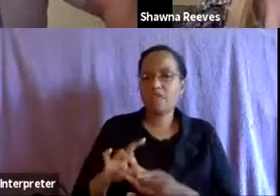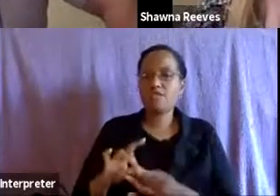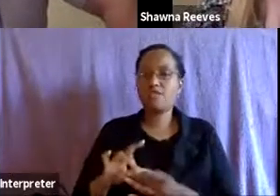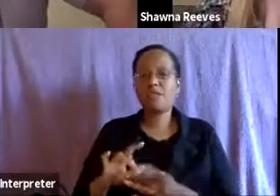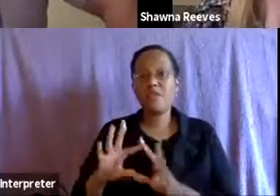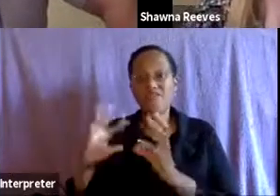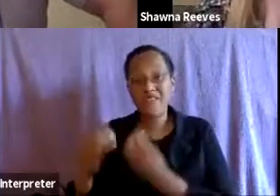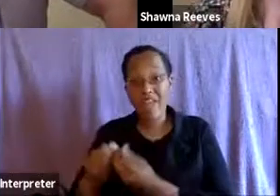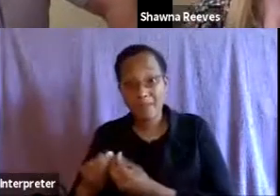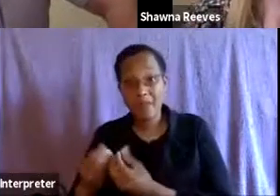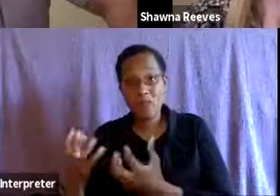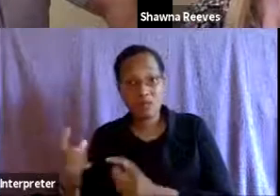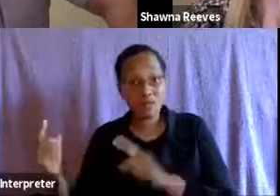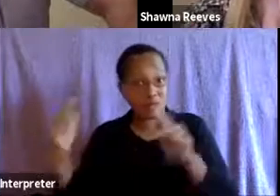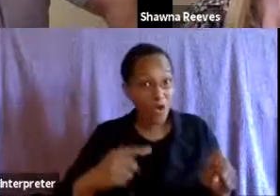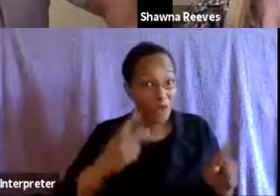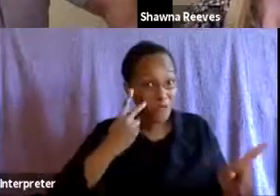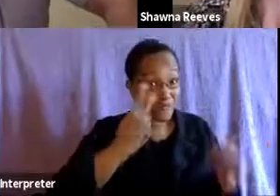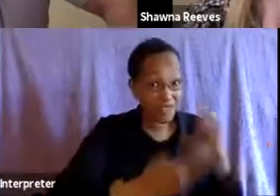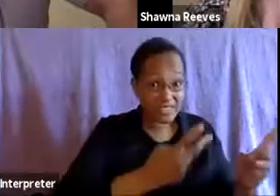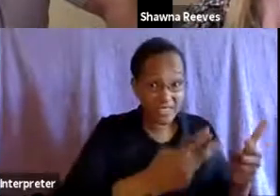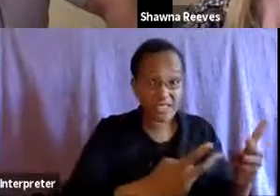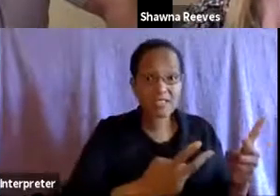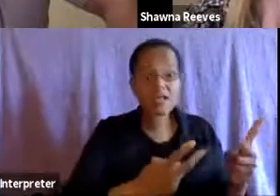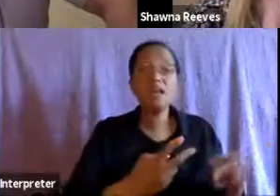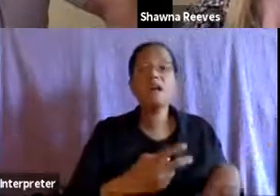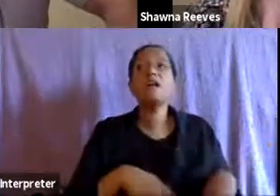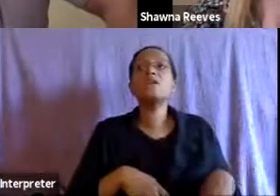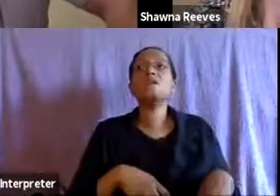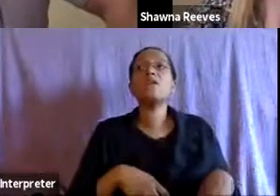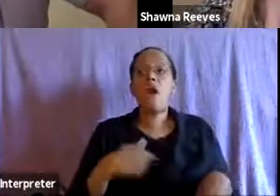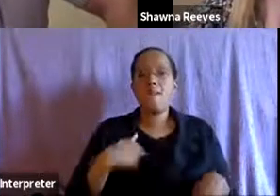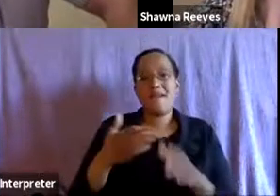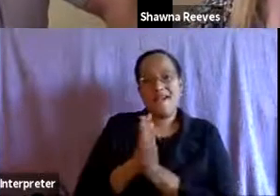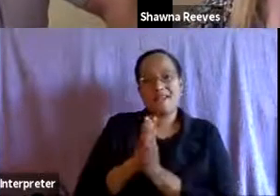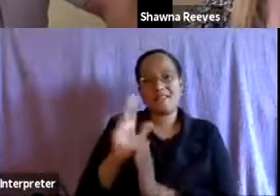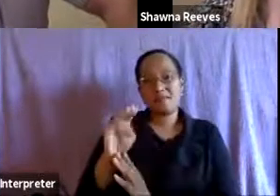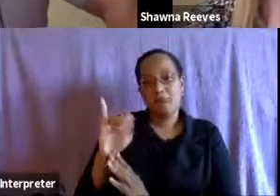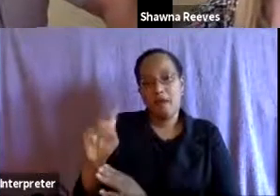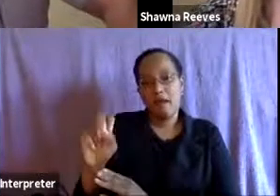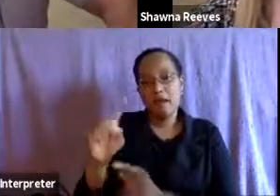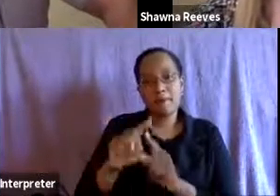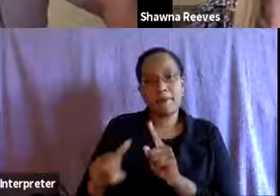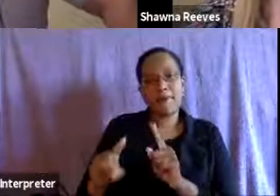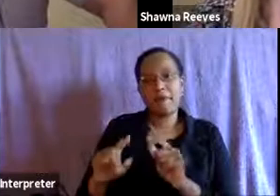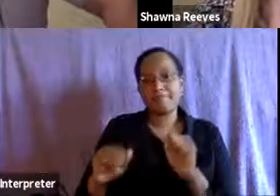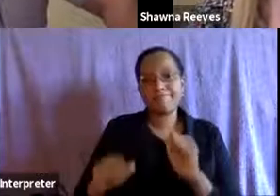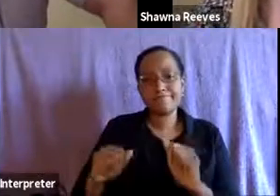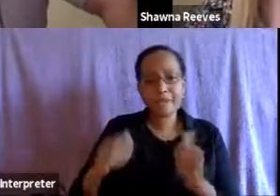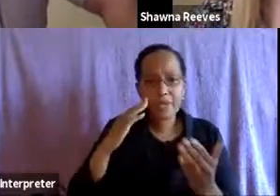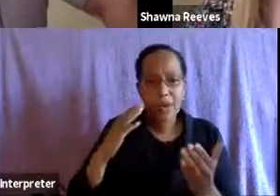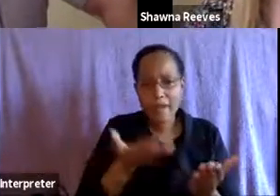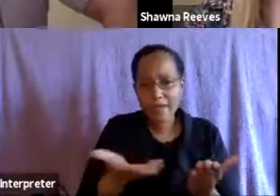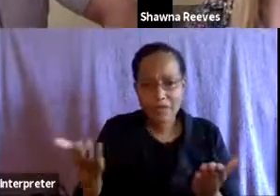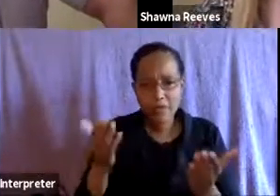start visiting it again. It's going to be a phase-in process. That's what I see as the future for Ombudsman services within San